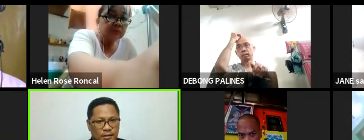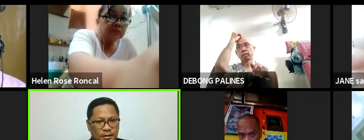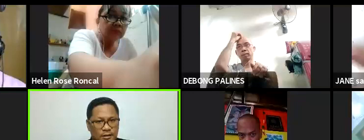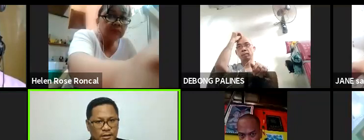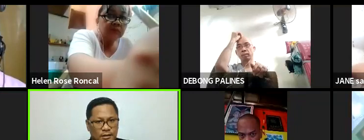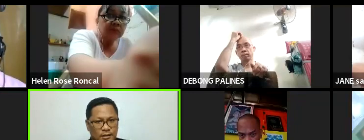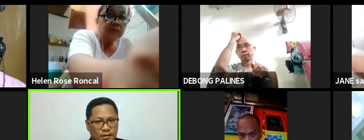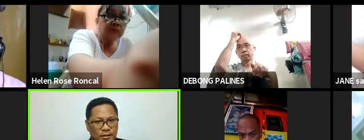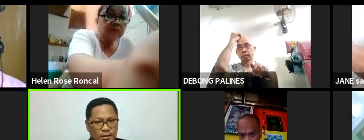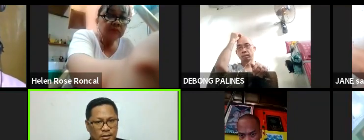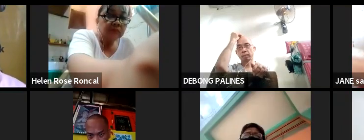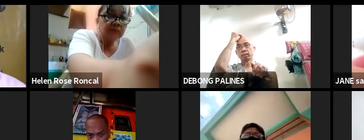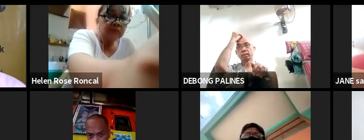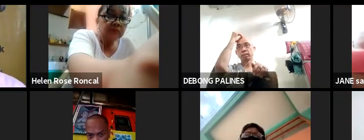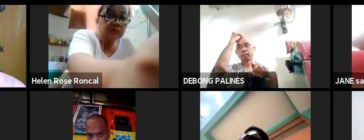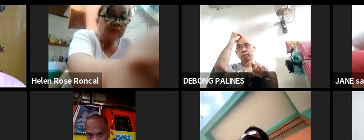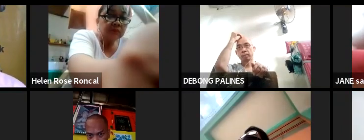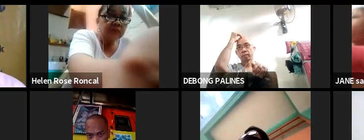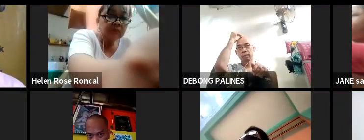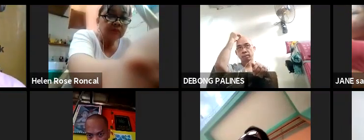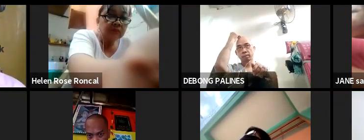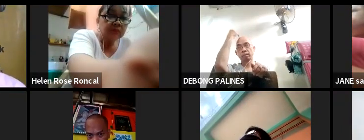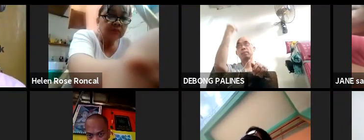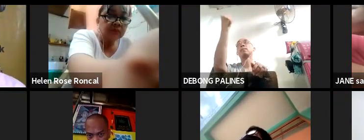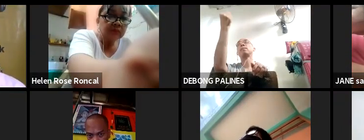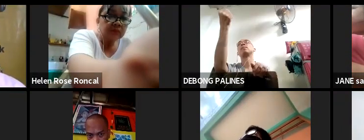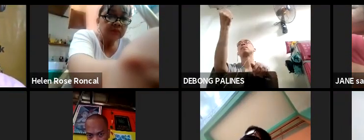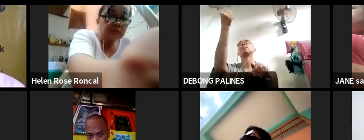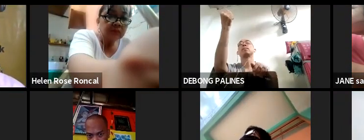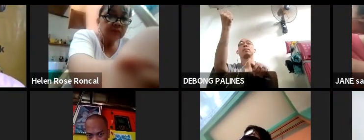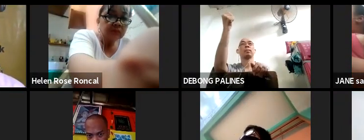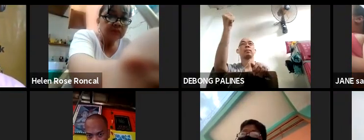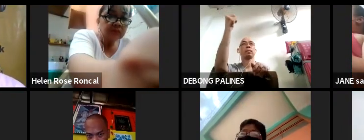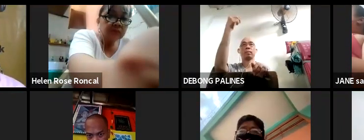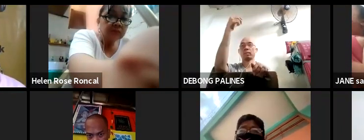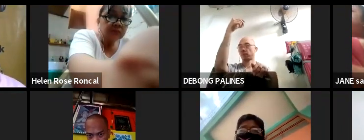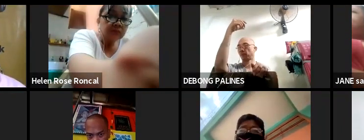Okay, this is my I prepared some PowerPoint presentation.